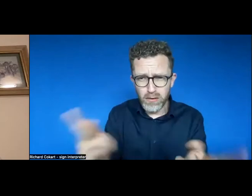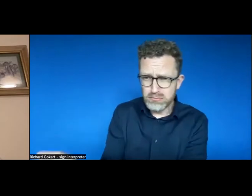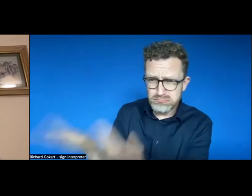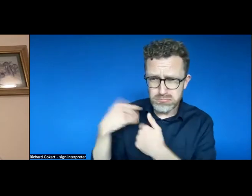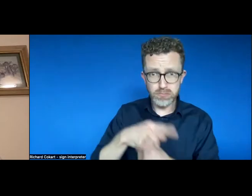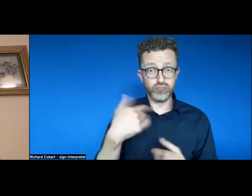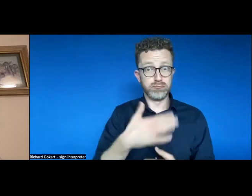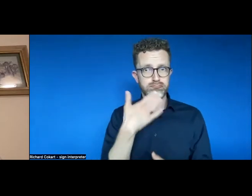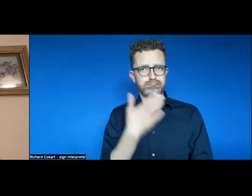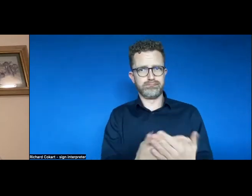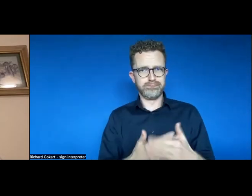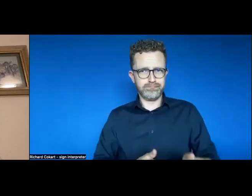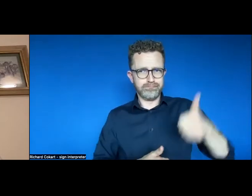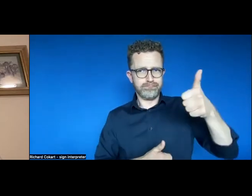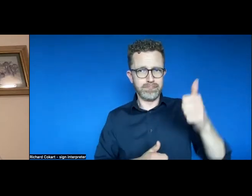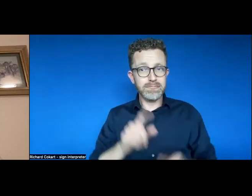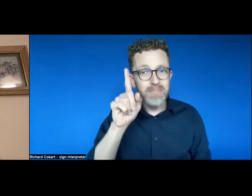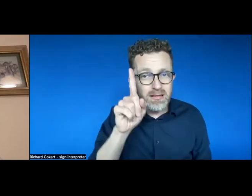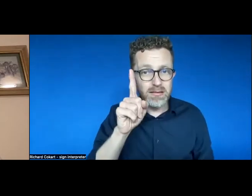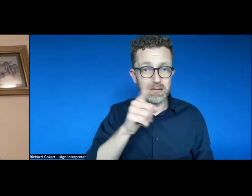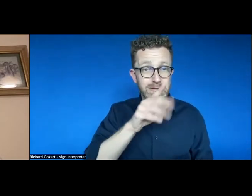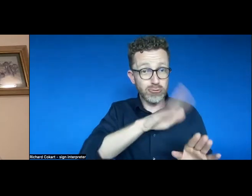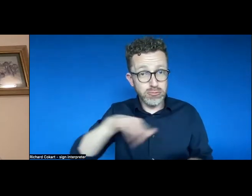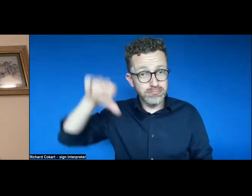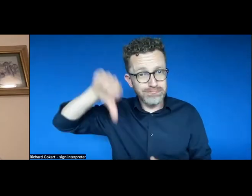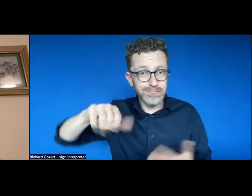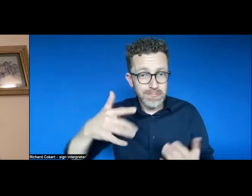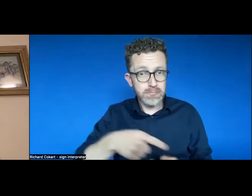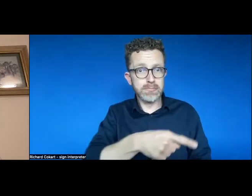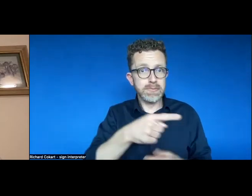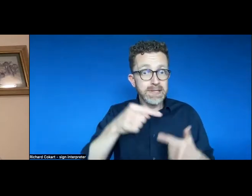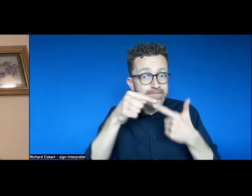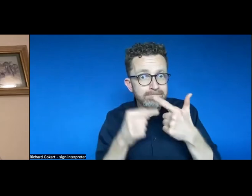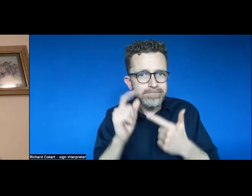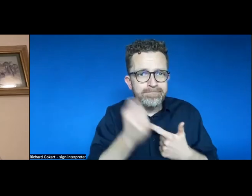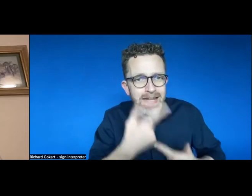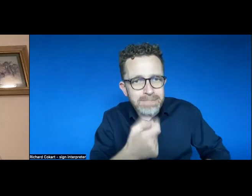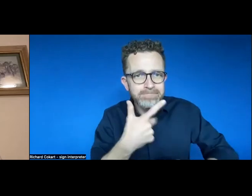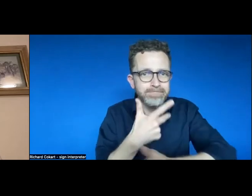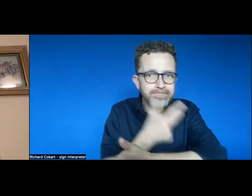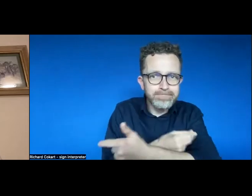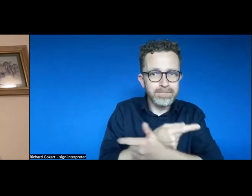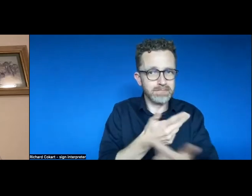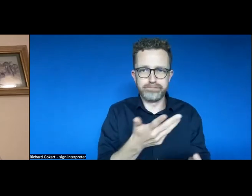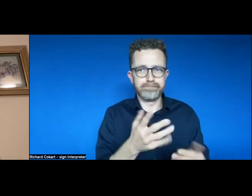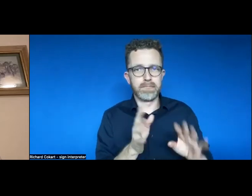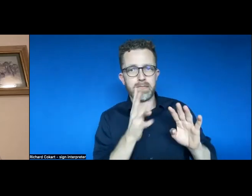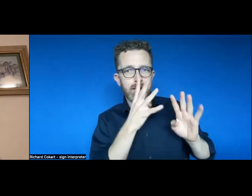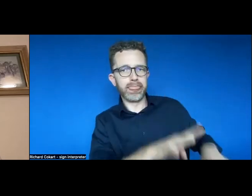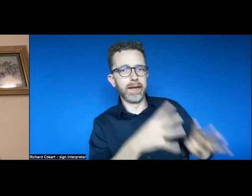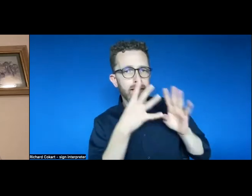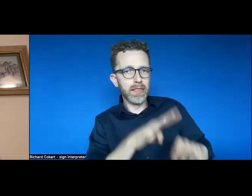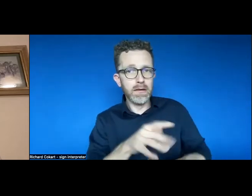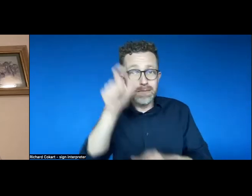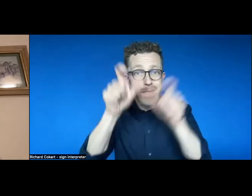that rules have to change, and we will not tolerate institutionalization of children in Ukraine anymore, because institutions in Ukraine are a leftover